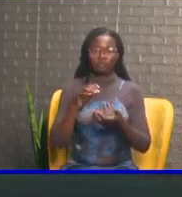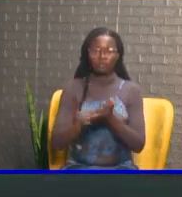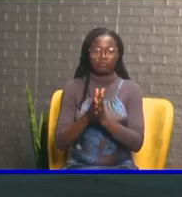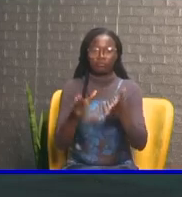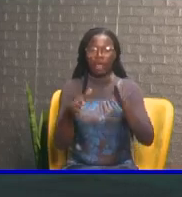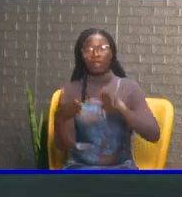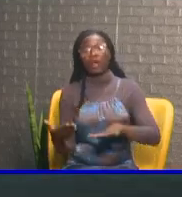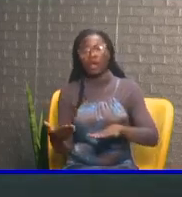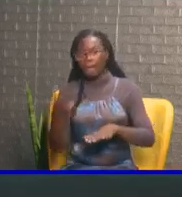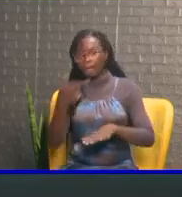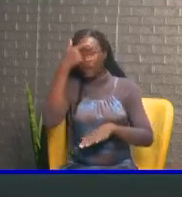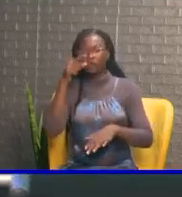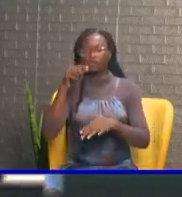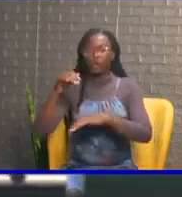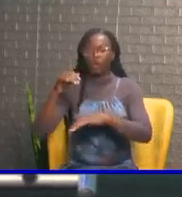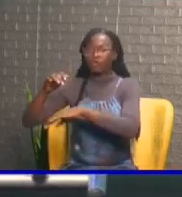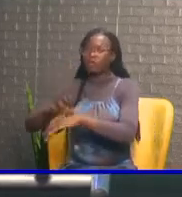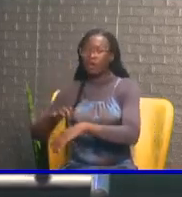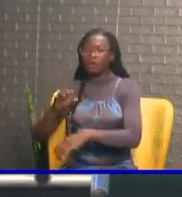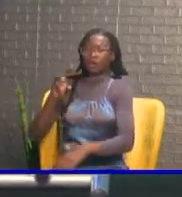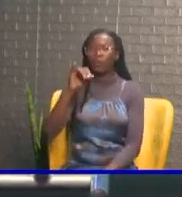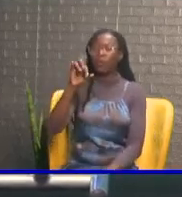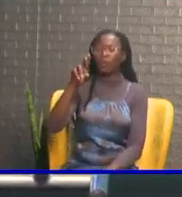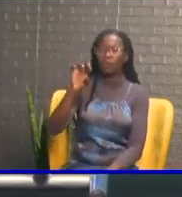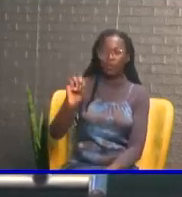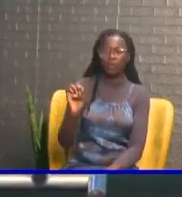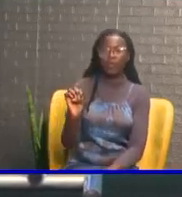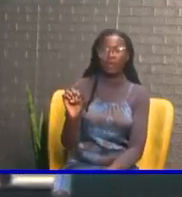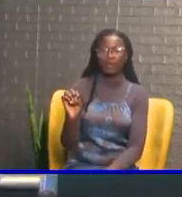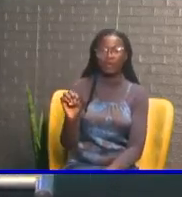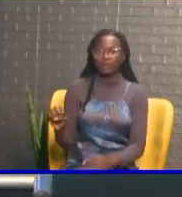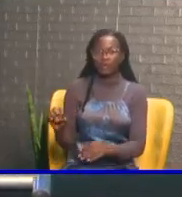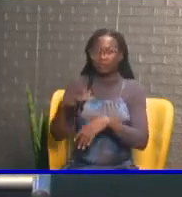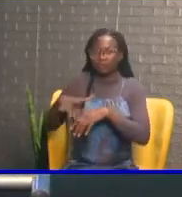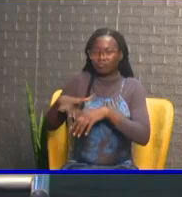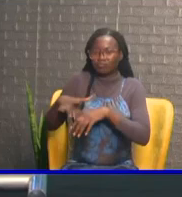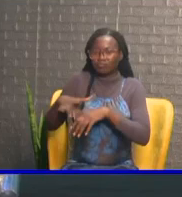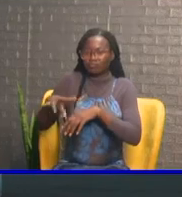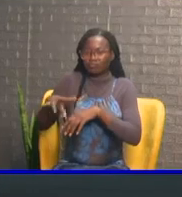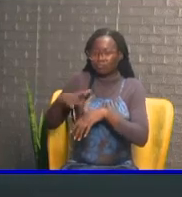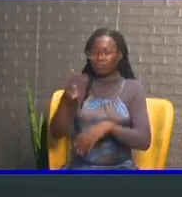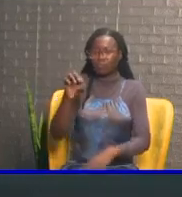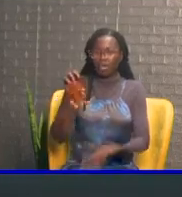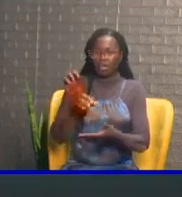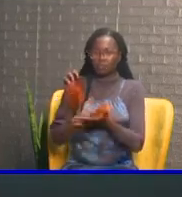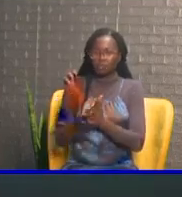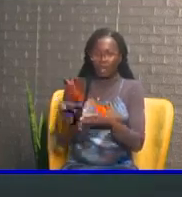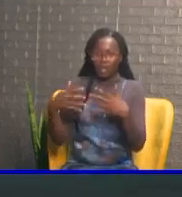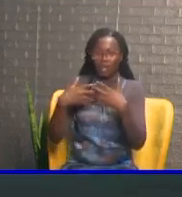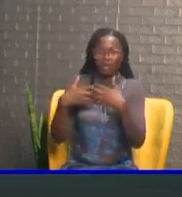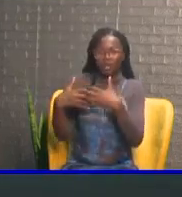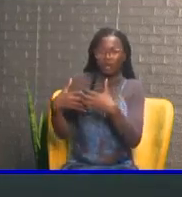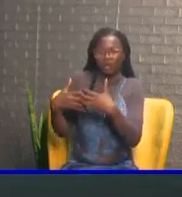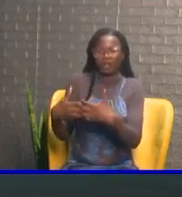you handled the wire unworthily. You didn't respect the wire. So what it was supposed to do,